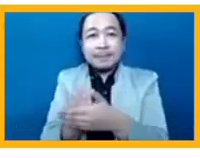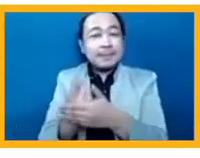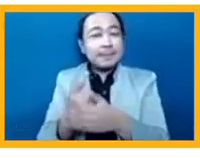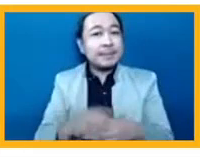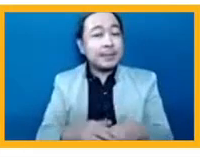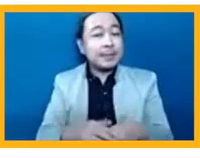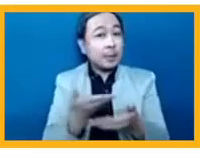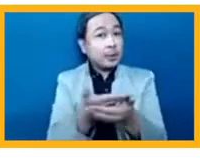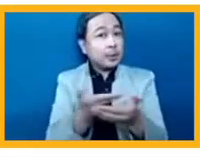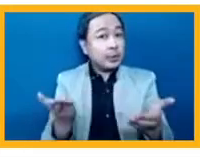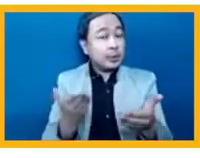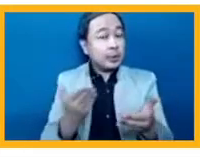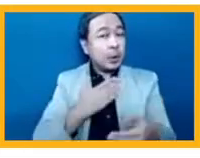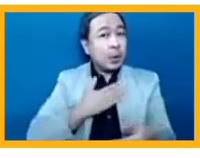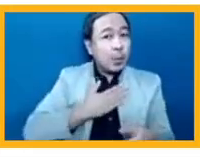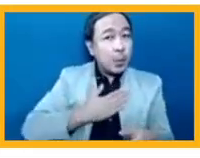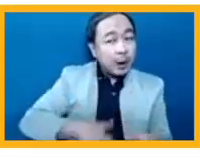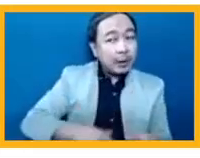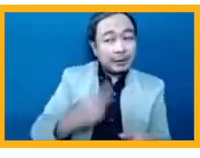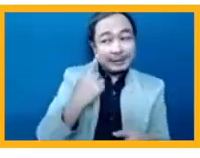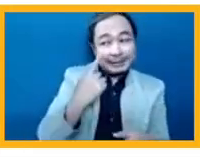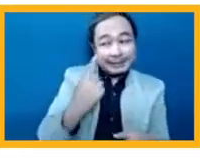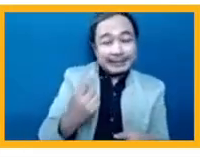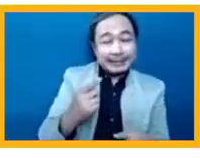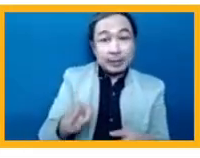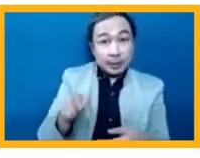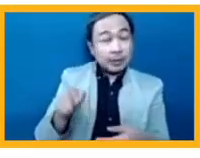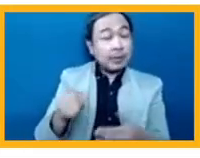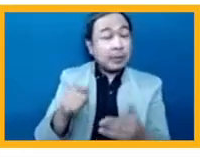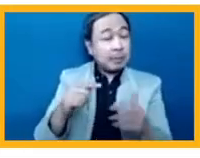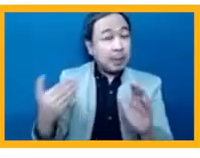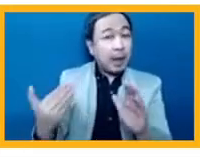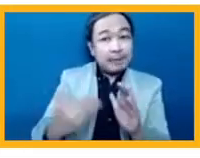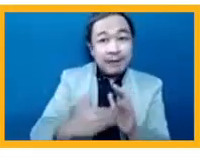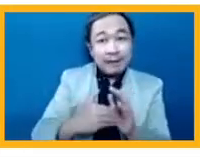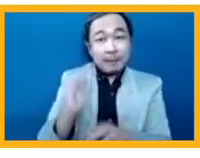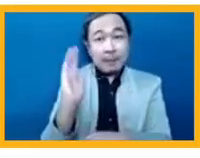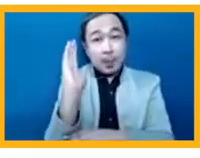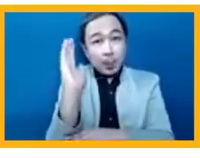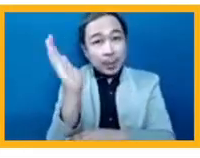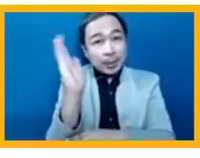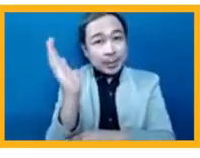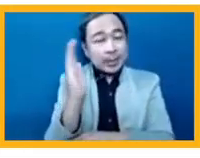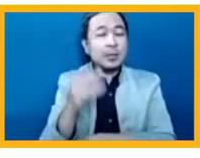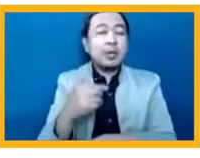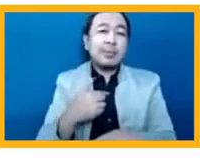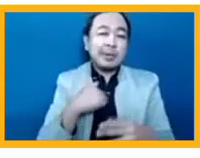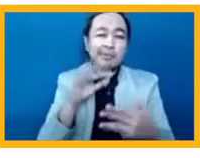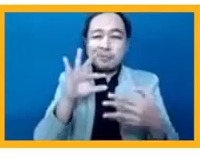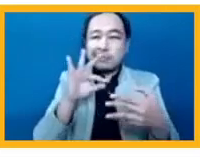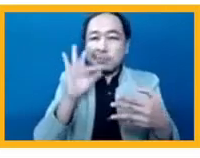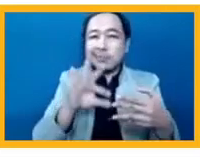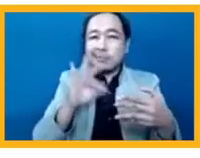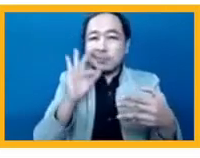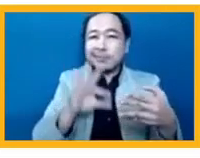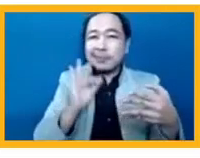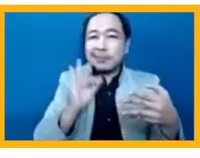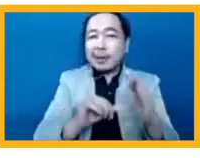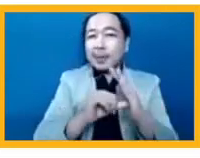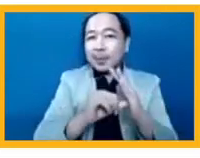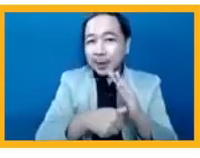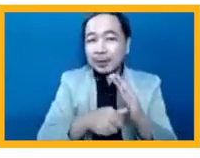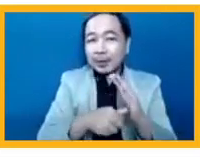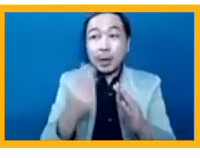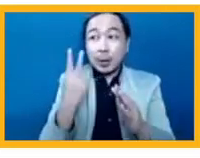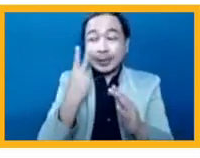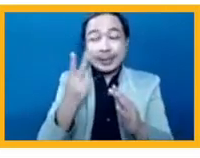maybe see this presentation again. So I just wanted to highlight that if you go to our